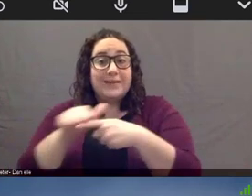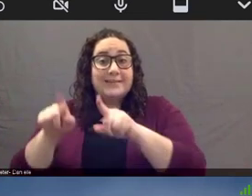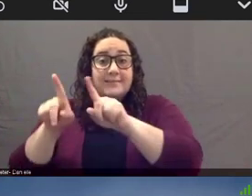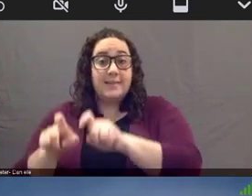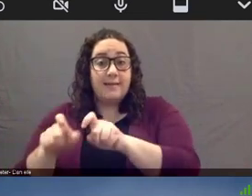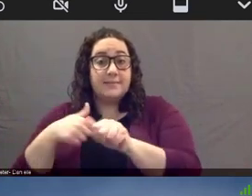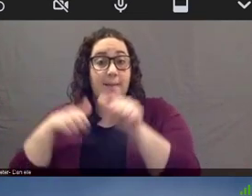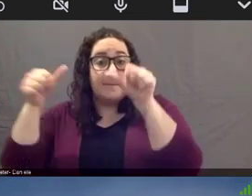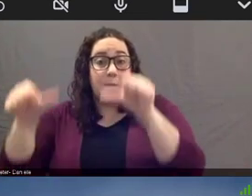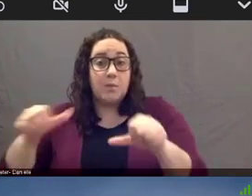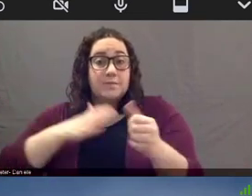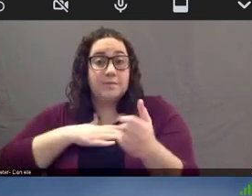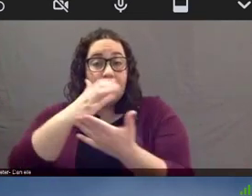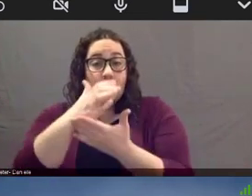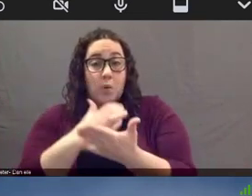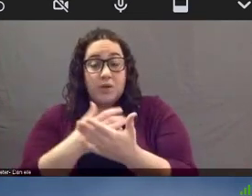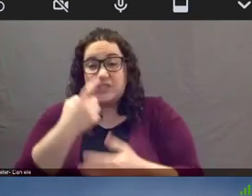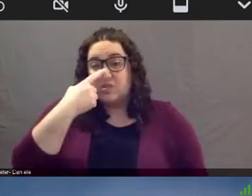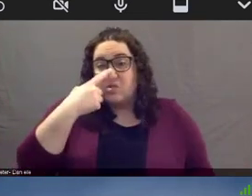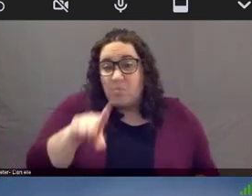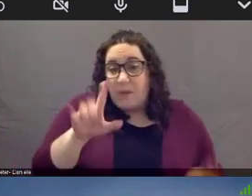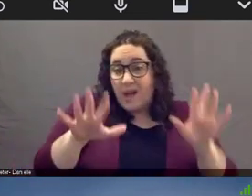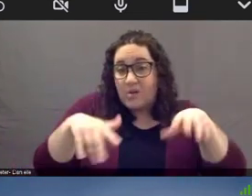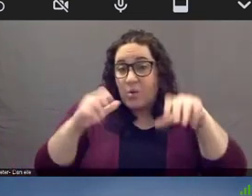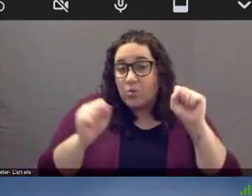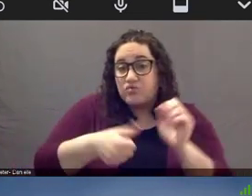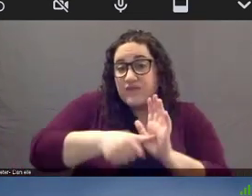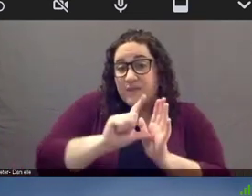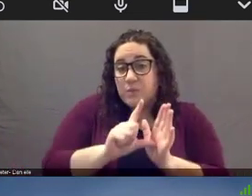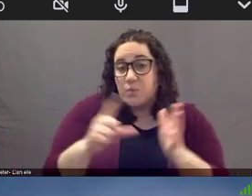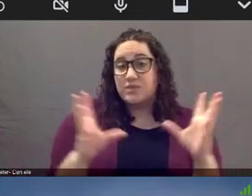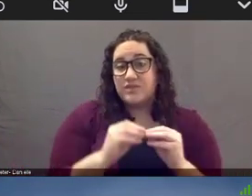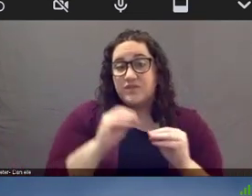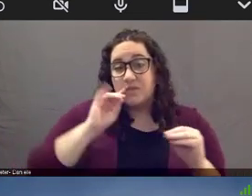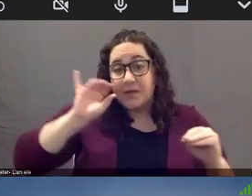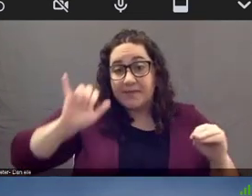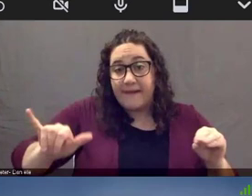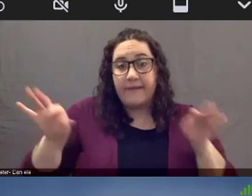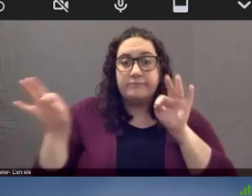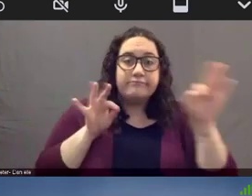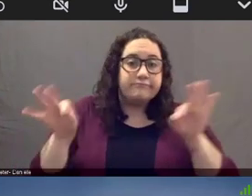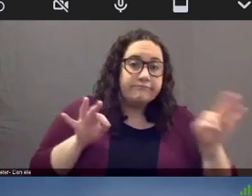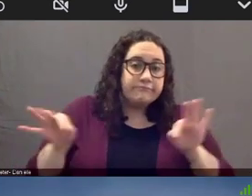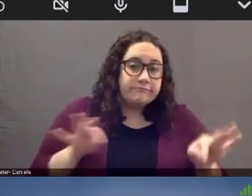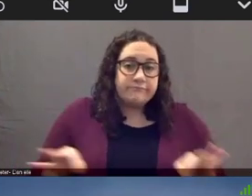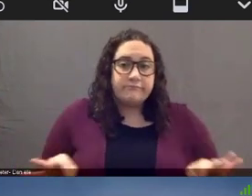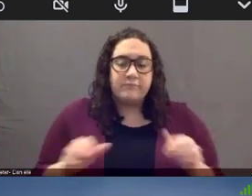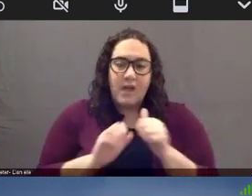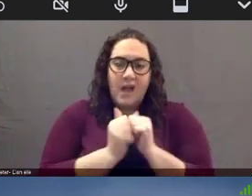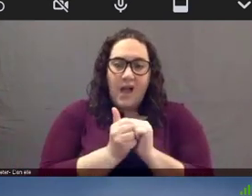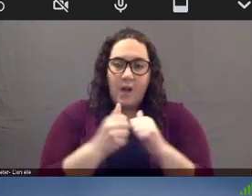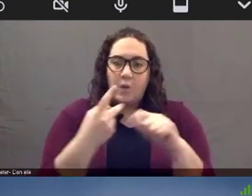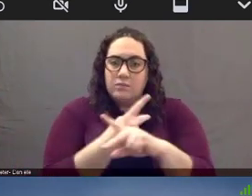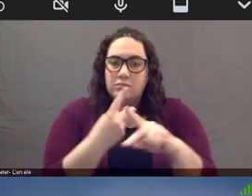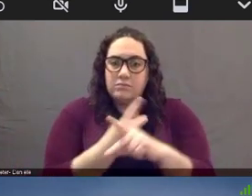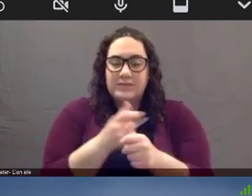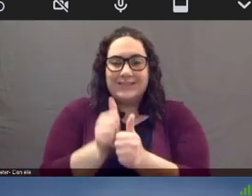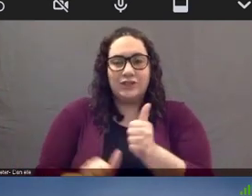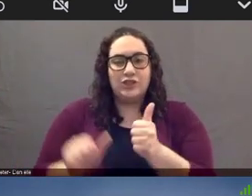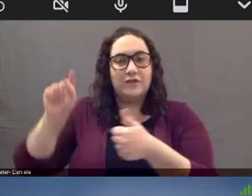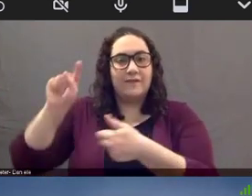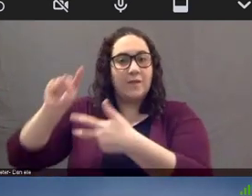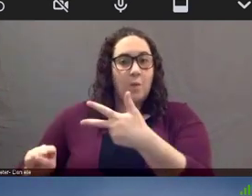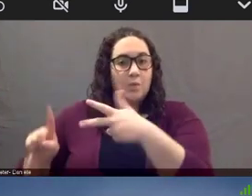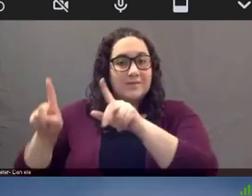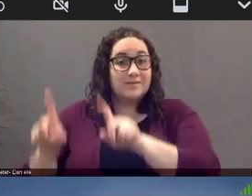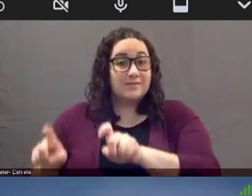And then, so after we get to the end of next week, then... exams start, and we're pretty close to the